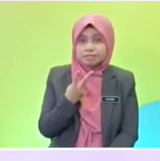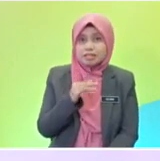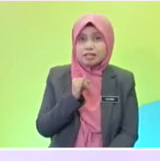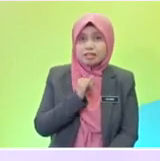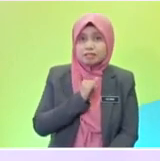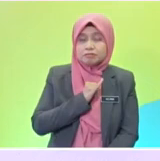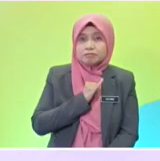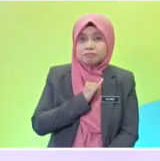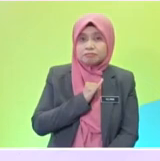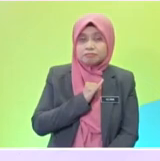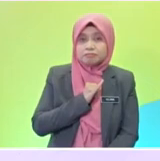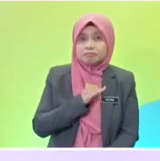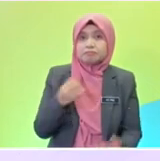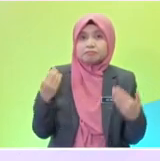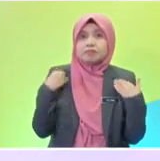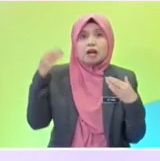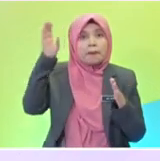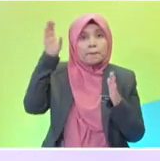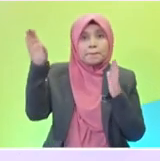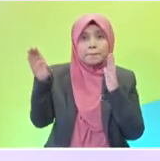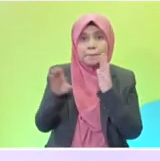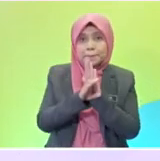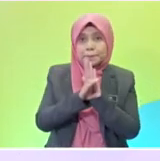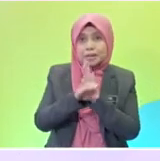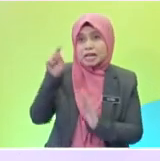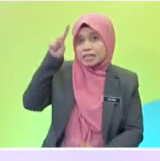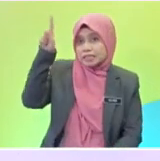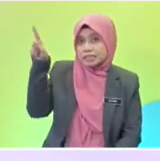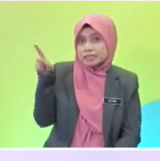here with me a picture of sunflower.